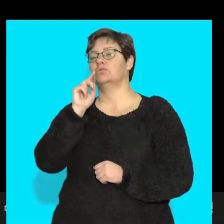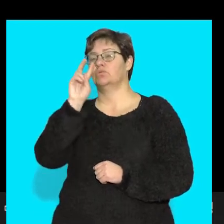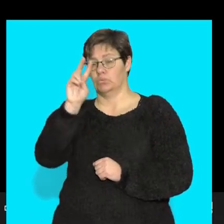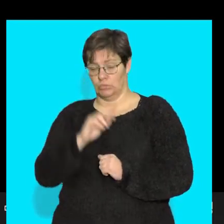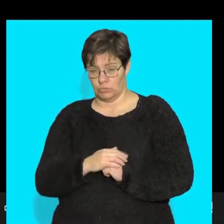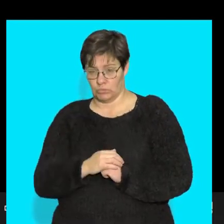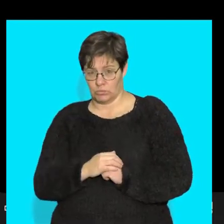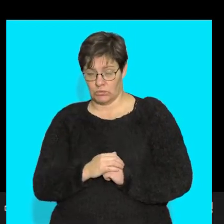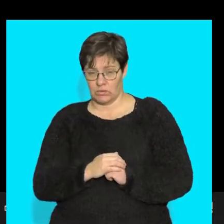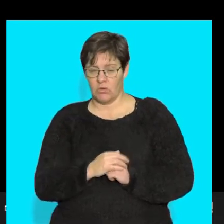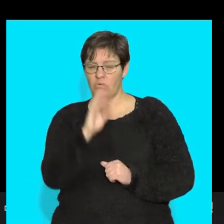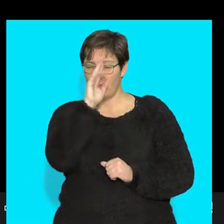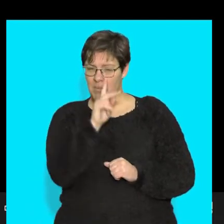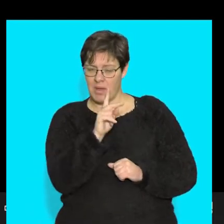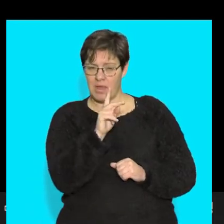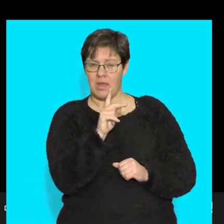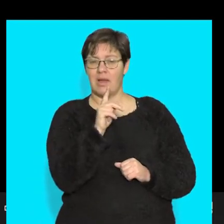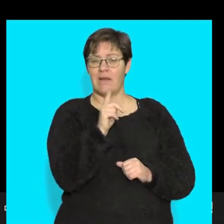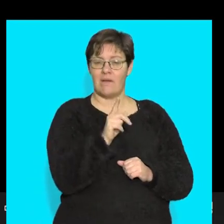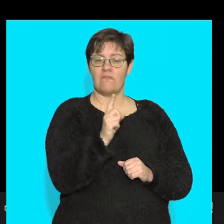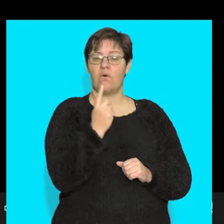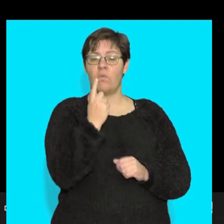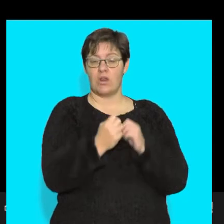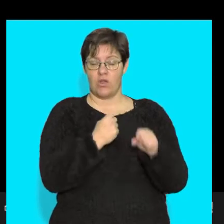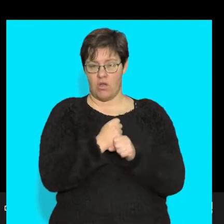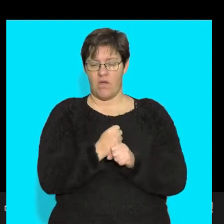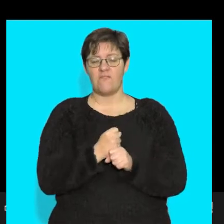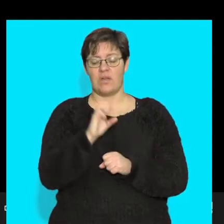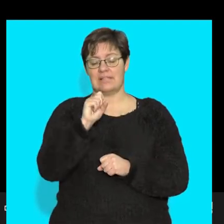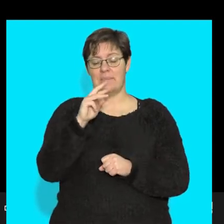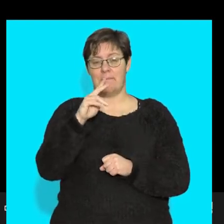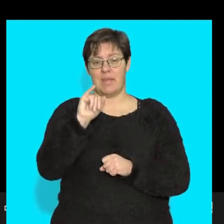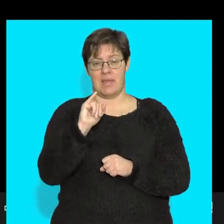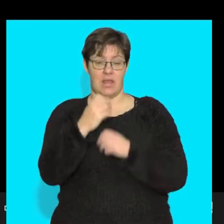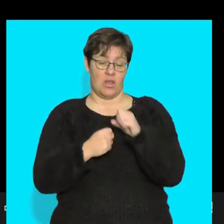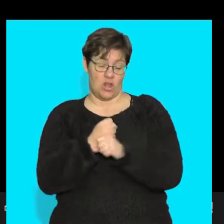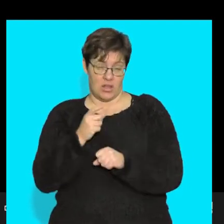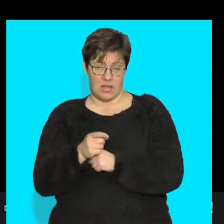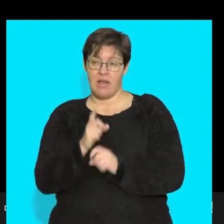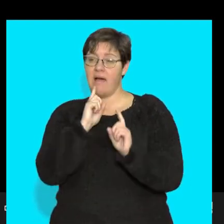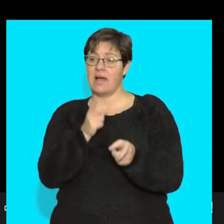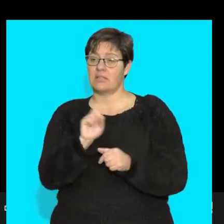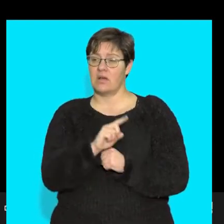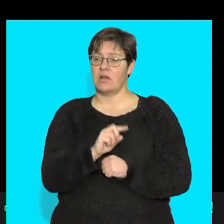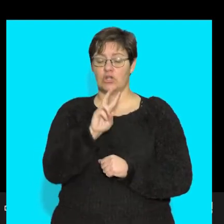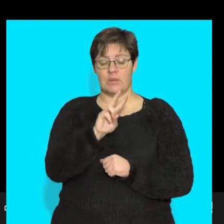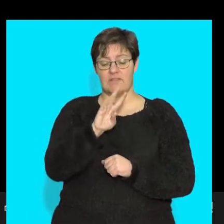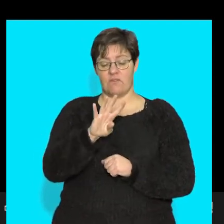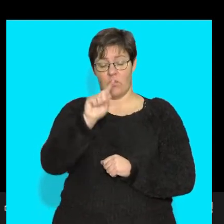Just remember that this is for semi-annually. And then the answer for this will be